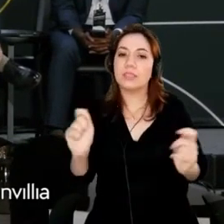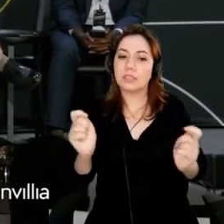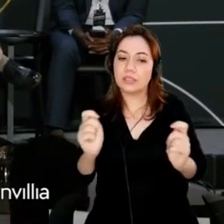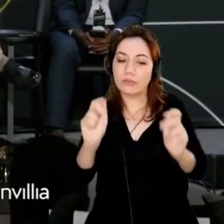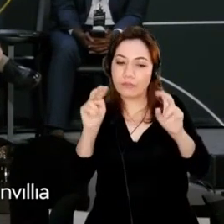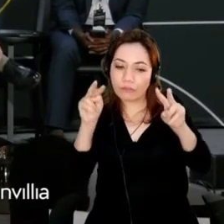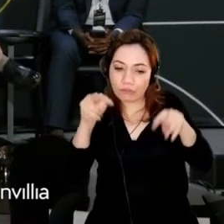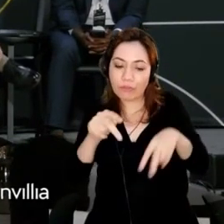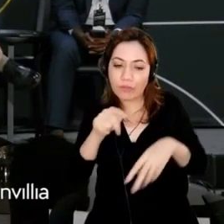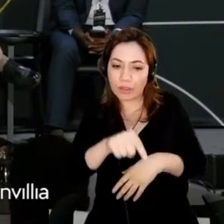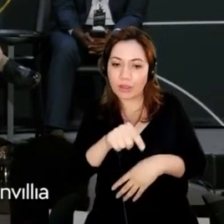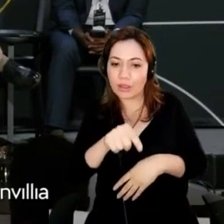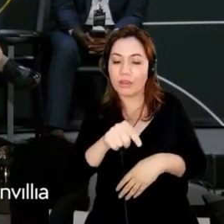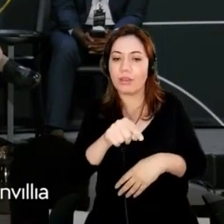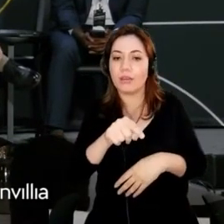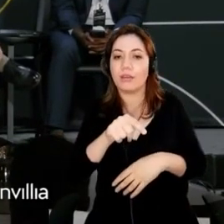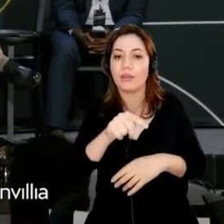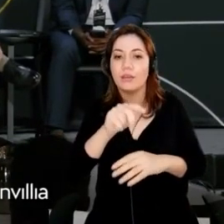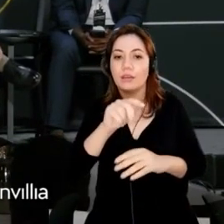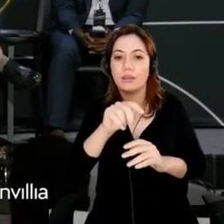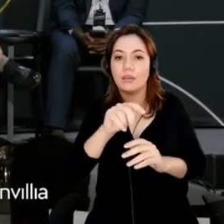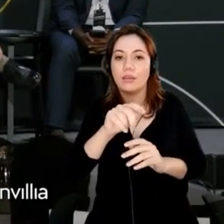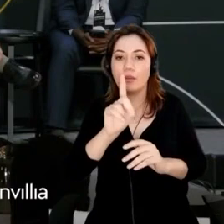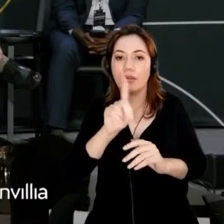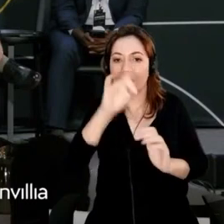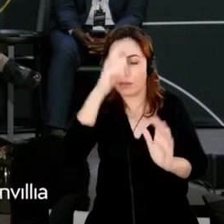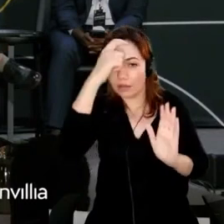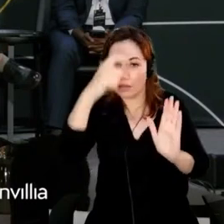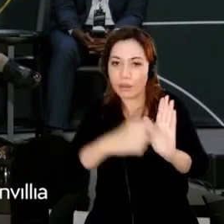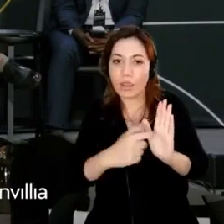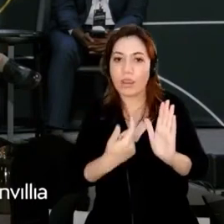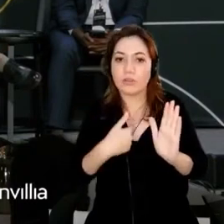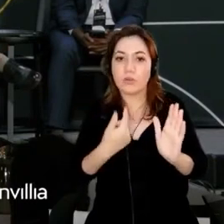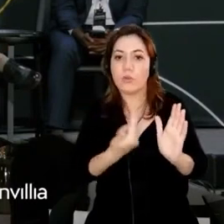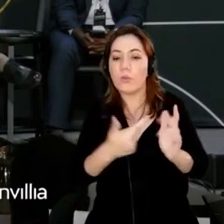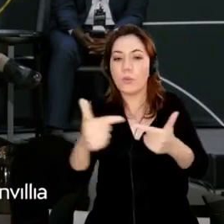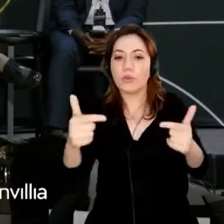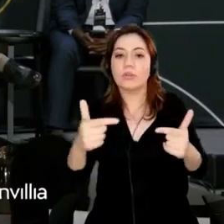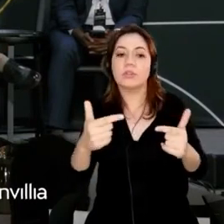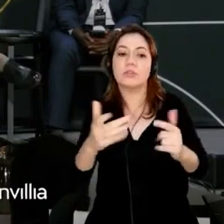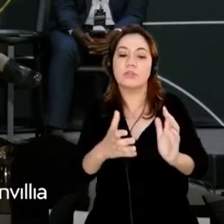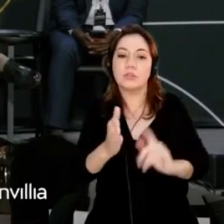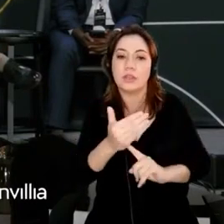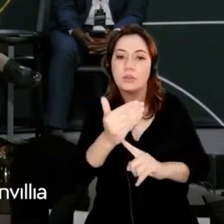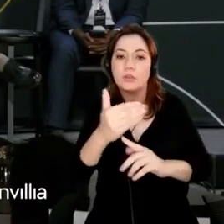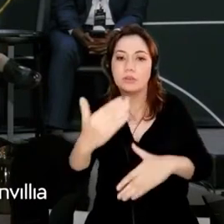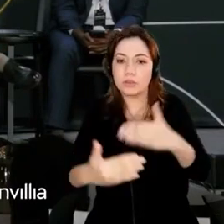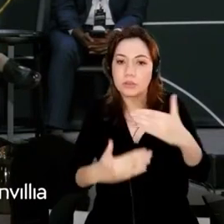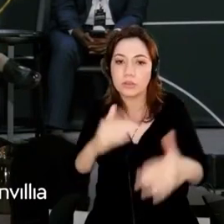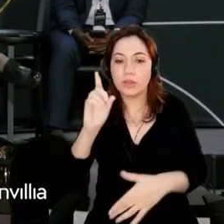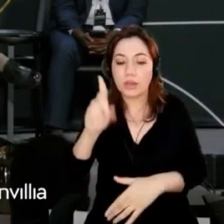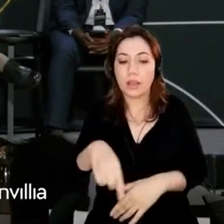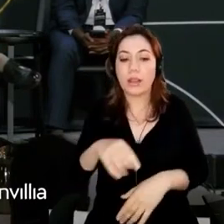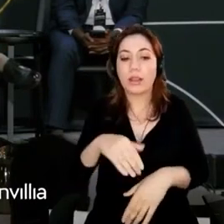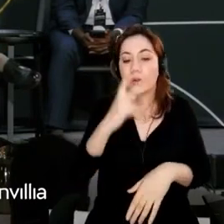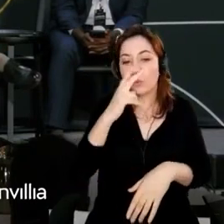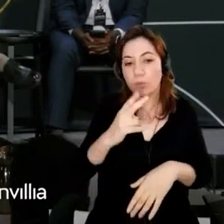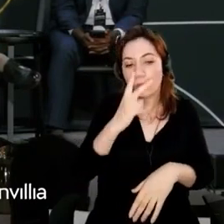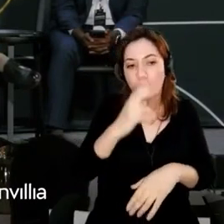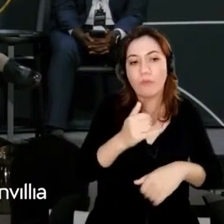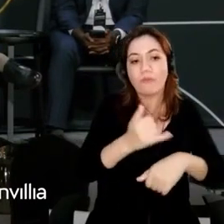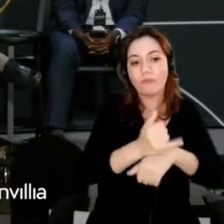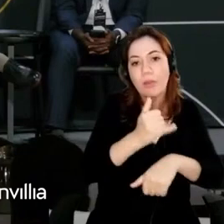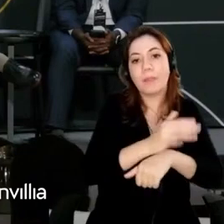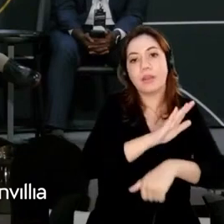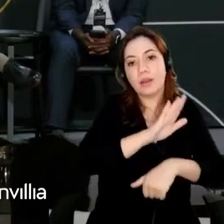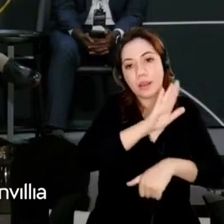other advanced technologies as more as a tool for us as humans and not the opposite is really